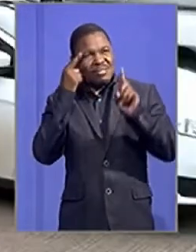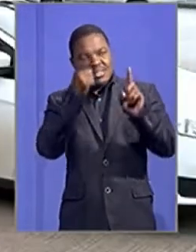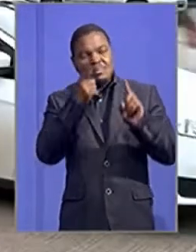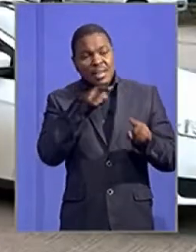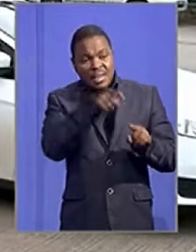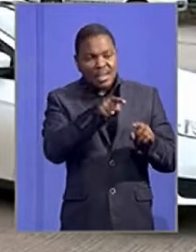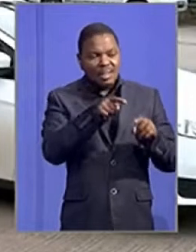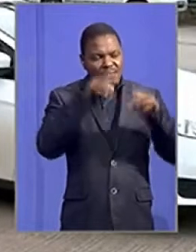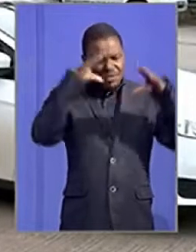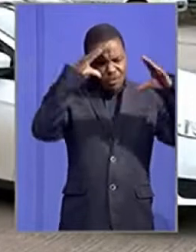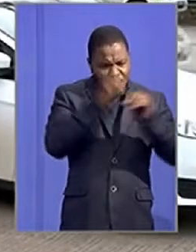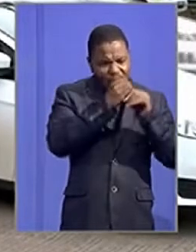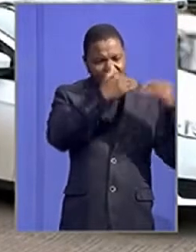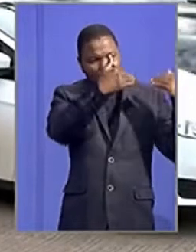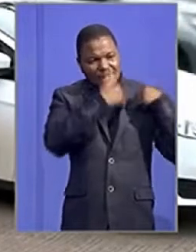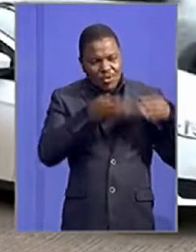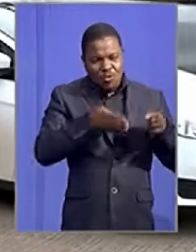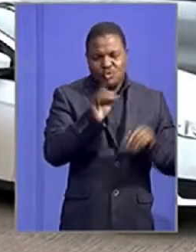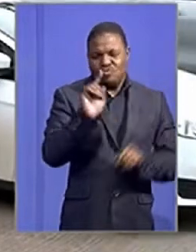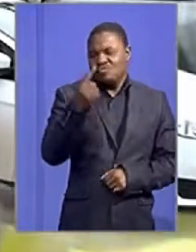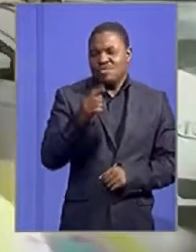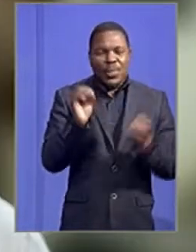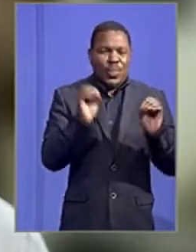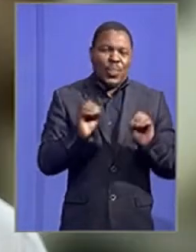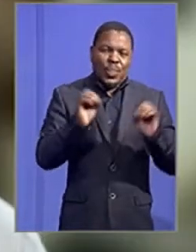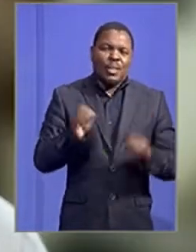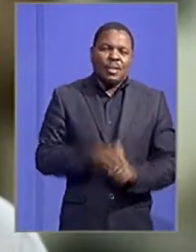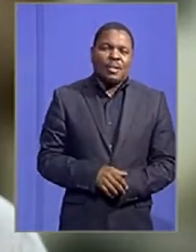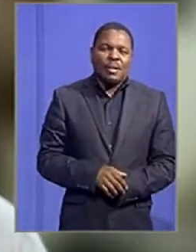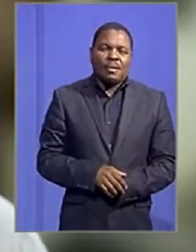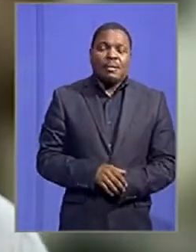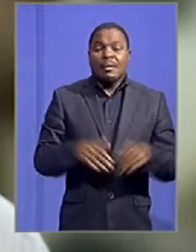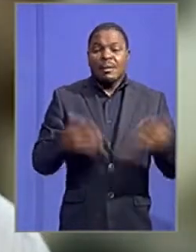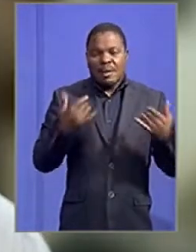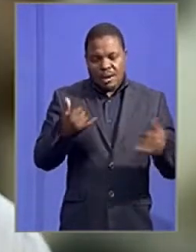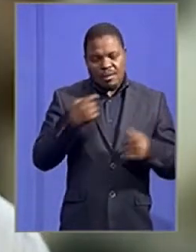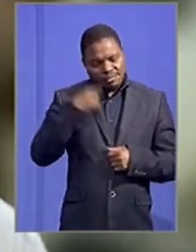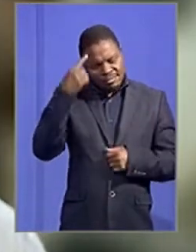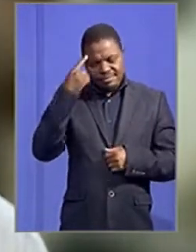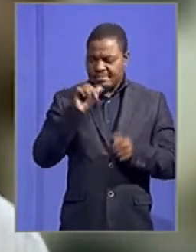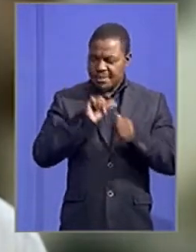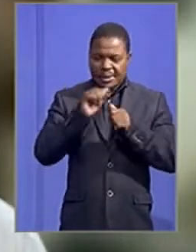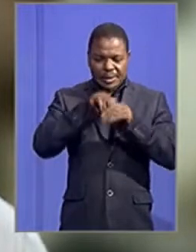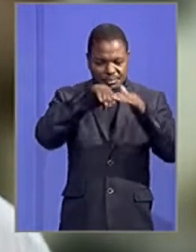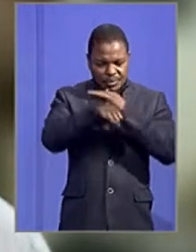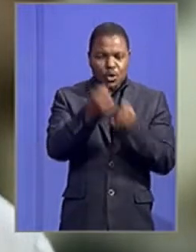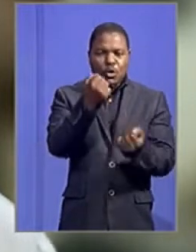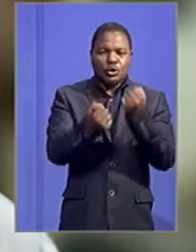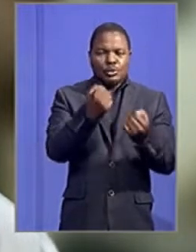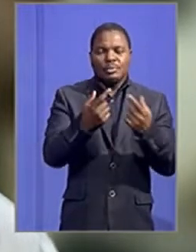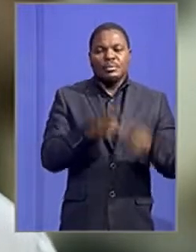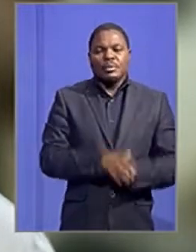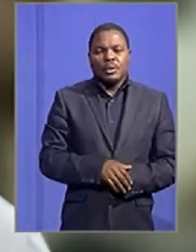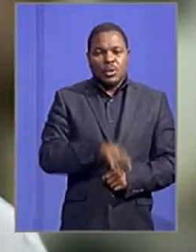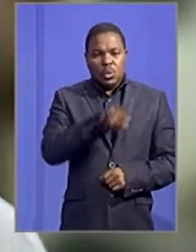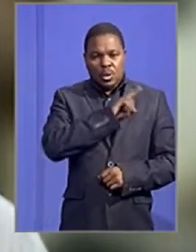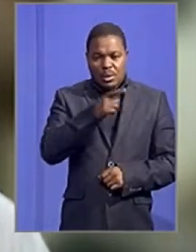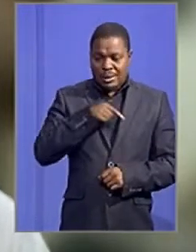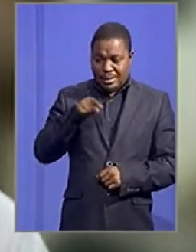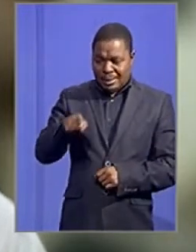road safety. So we felt that we needed to challenge the constitutionality of this national usurping the powers of local